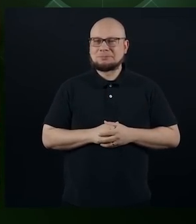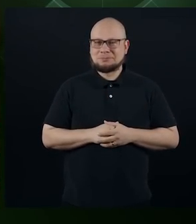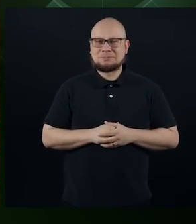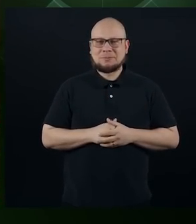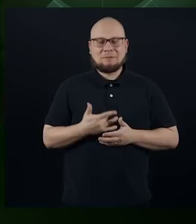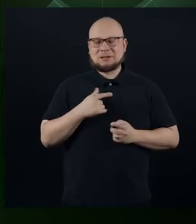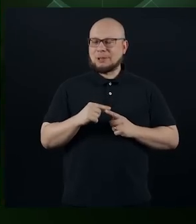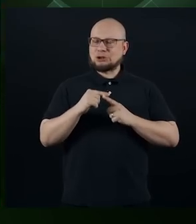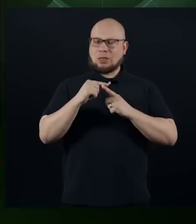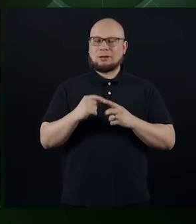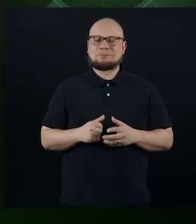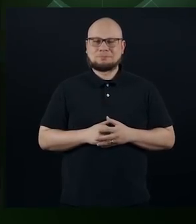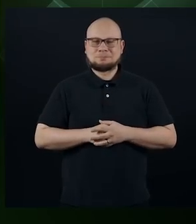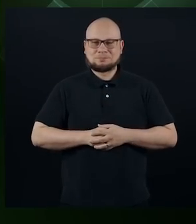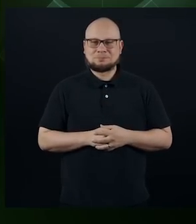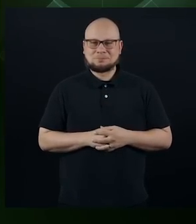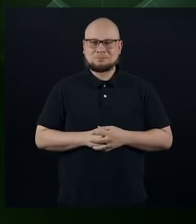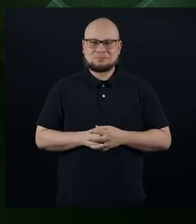is something quite special.